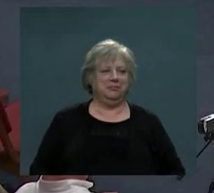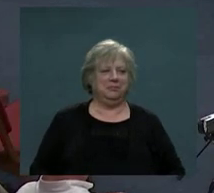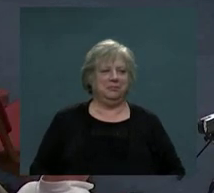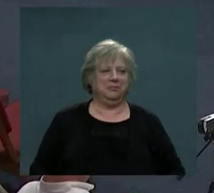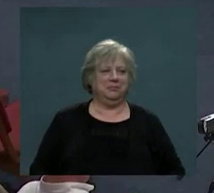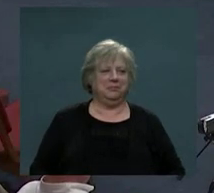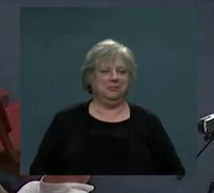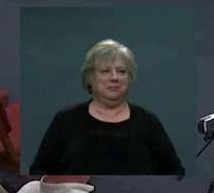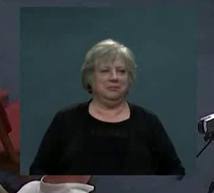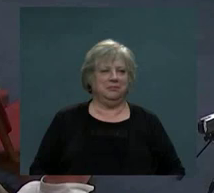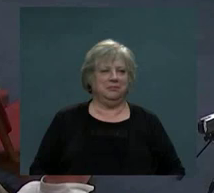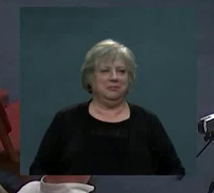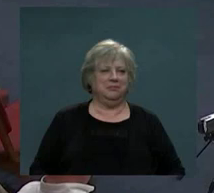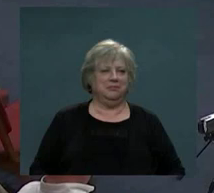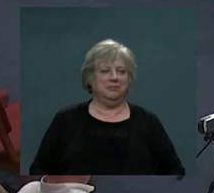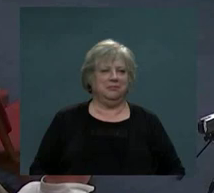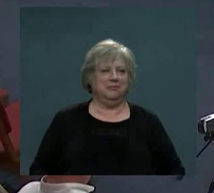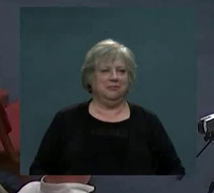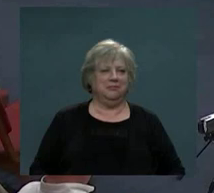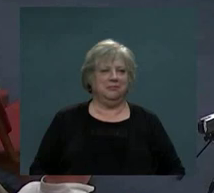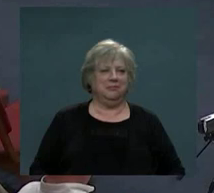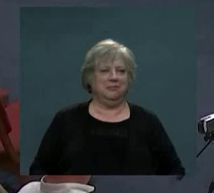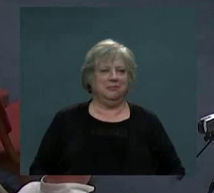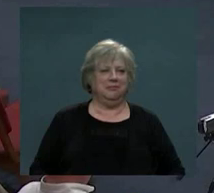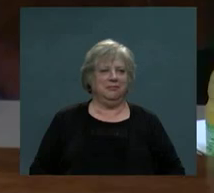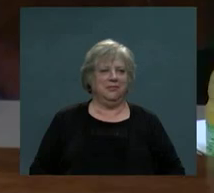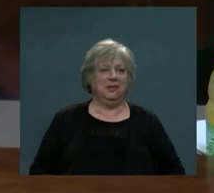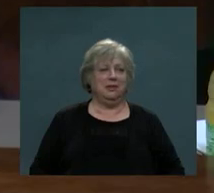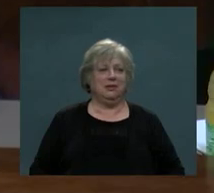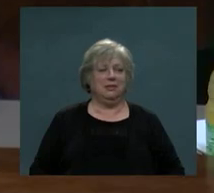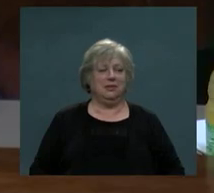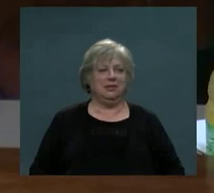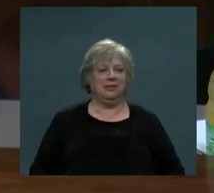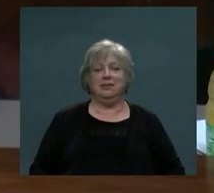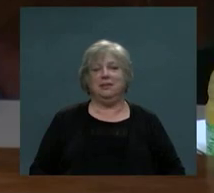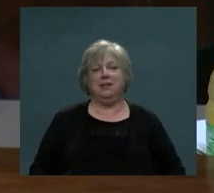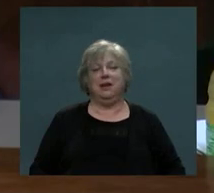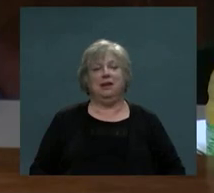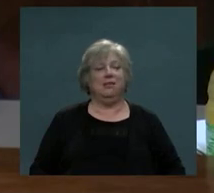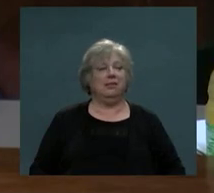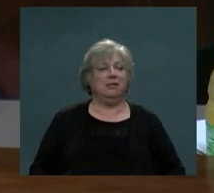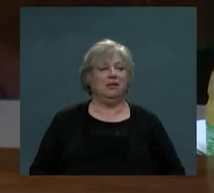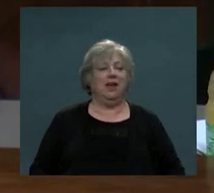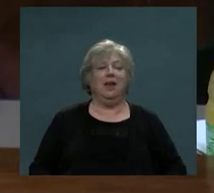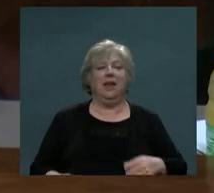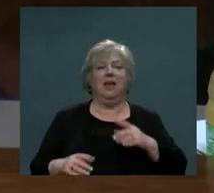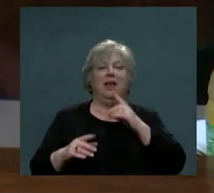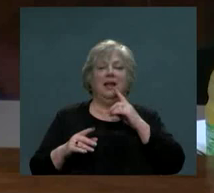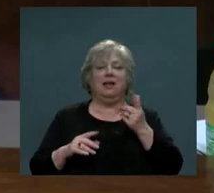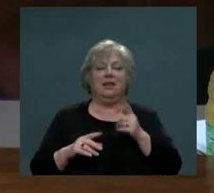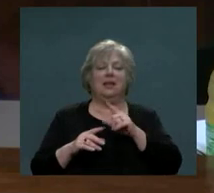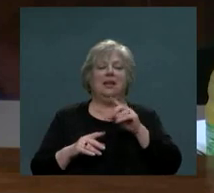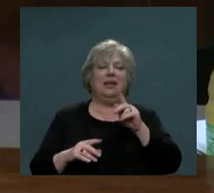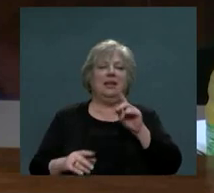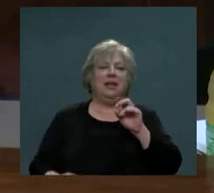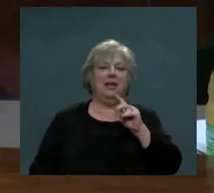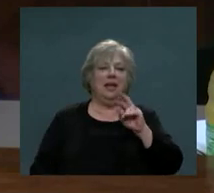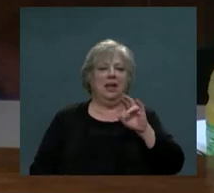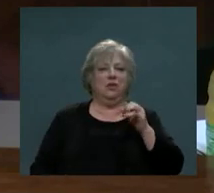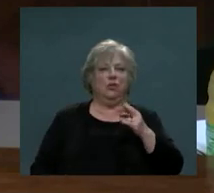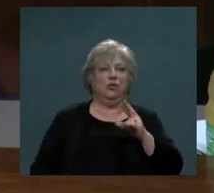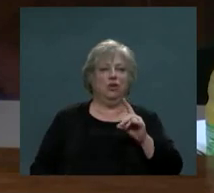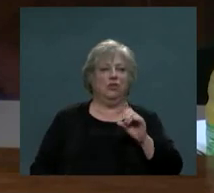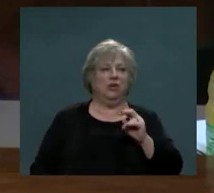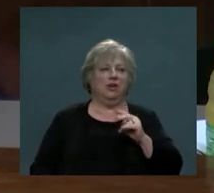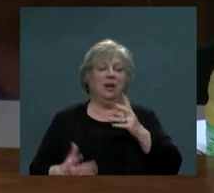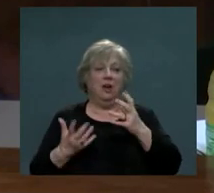Director Richardson. Thank you, Mayor. I certainly want to to acknowledge the McAdoos. They certainly have had an